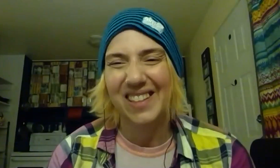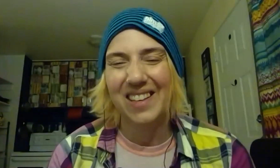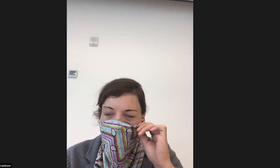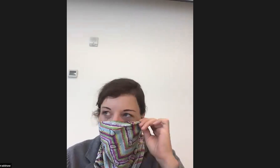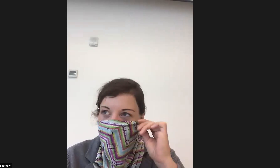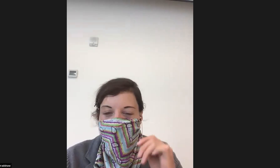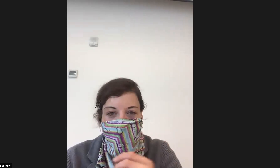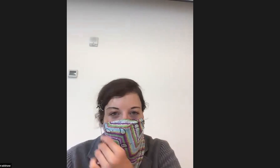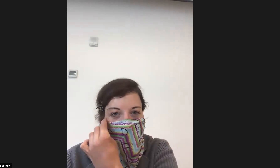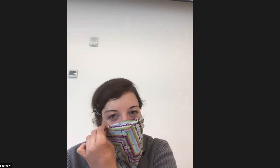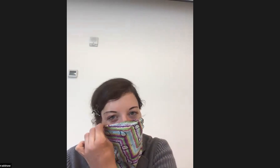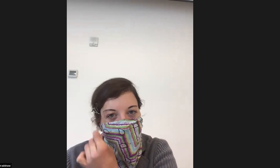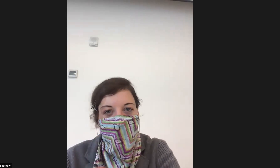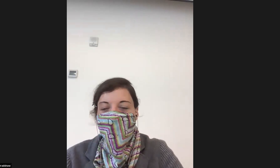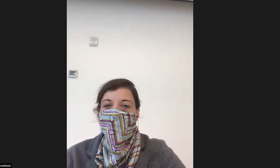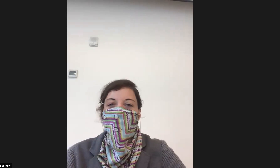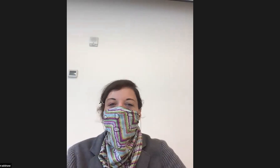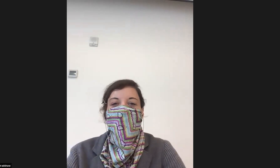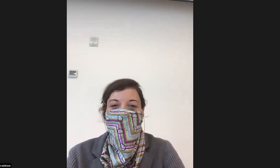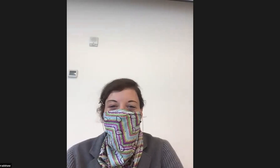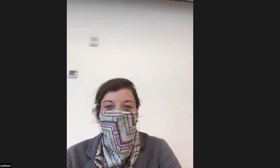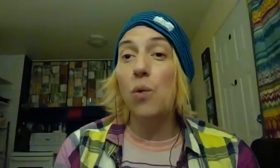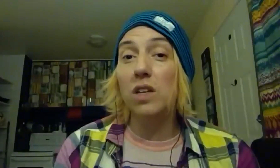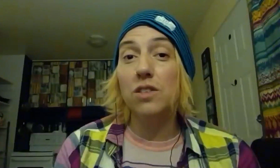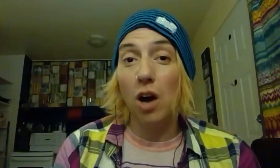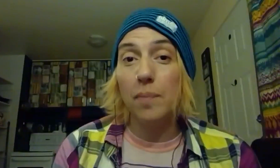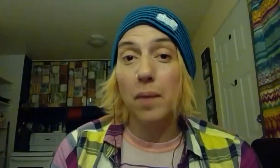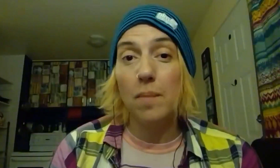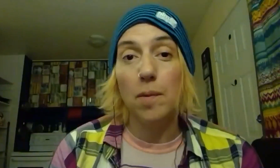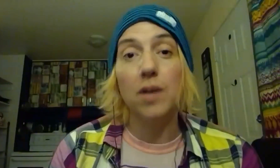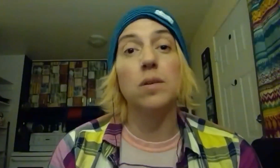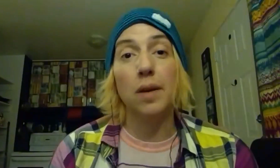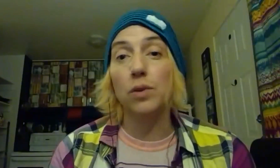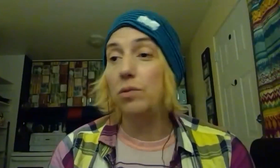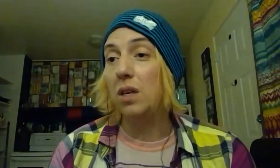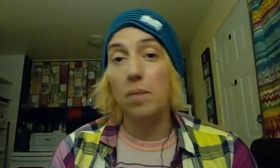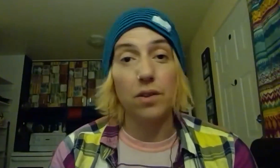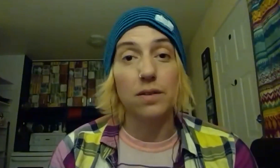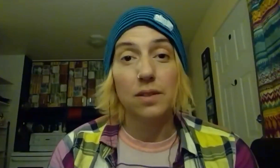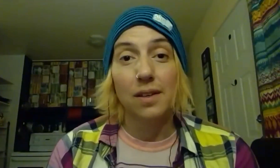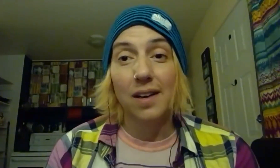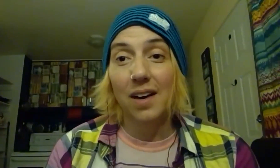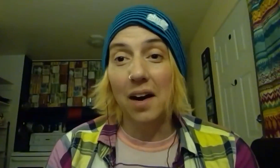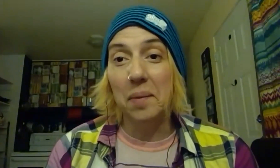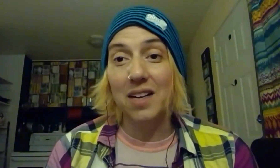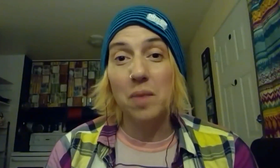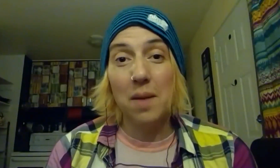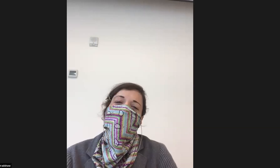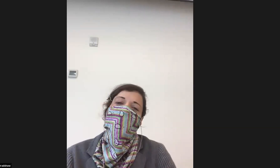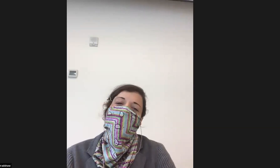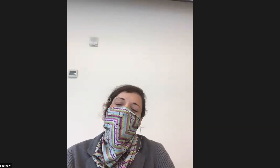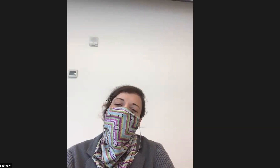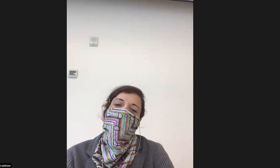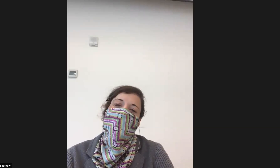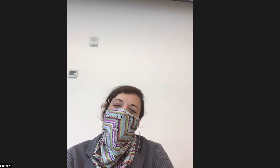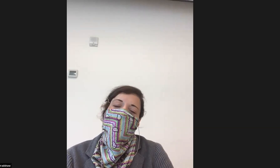mom real quick. It'll cover my you. mom, honestly, I will adopt my mom out to people who need a mother. Because my